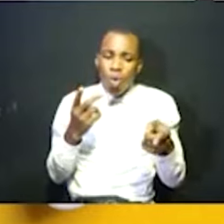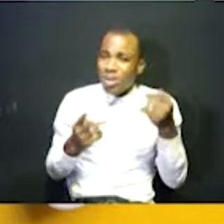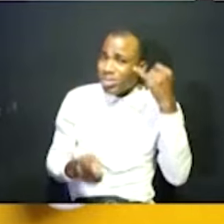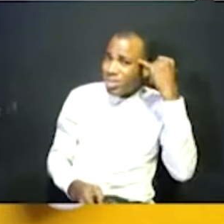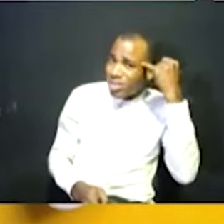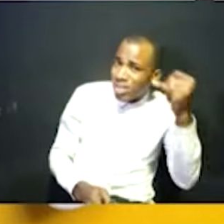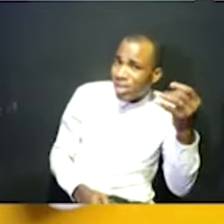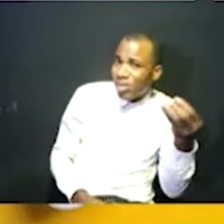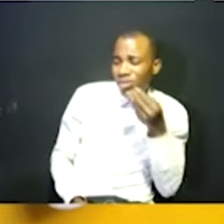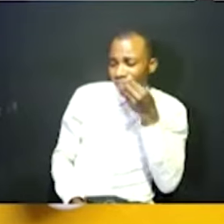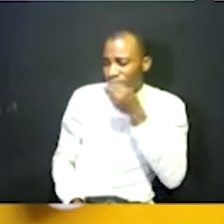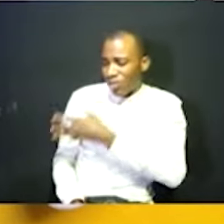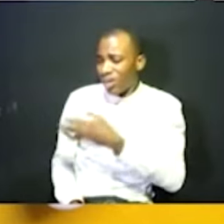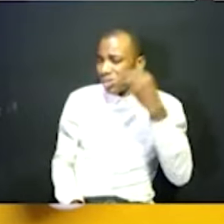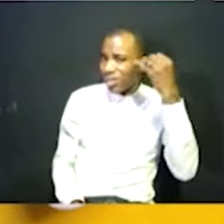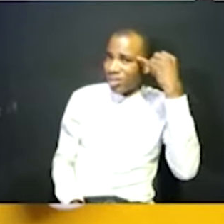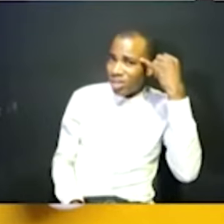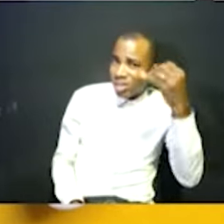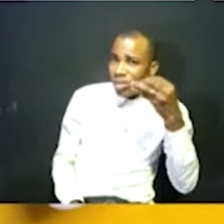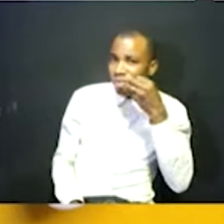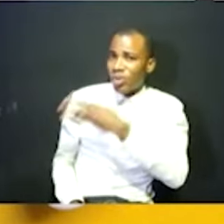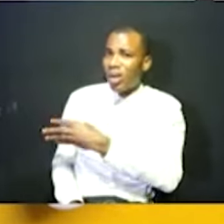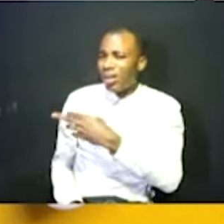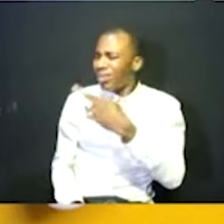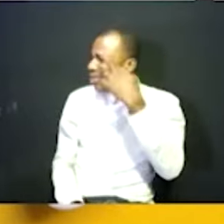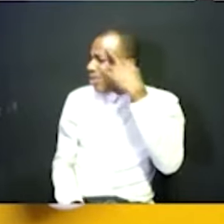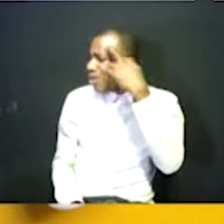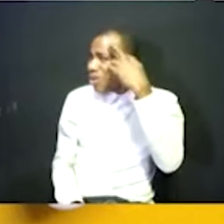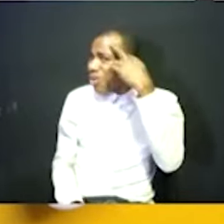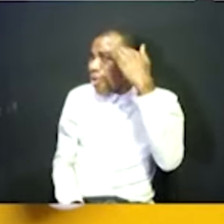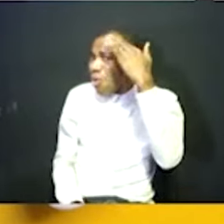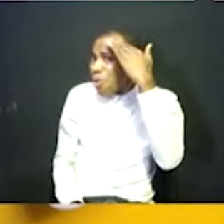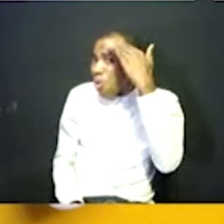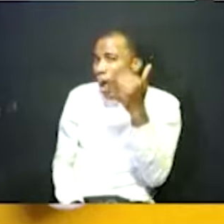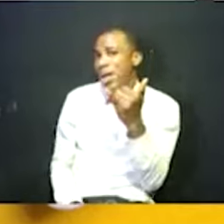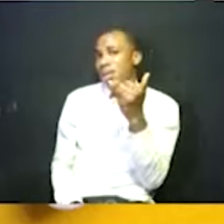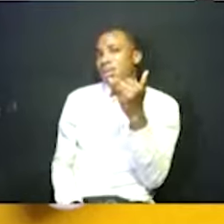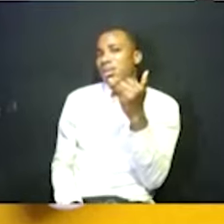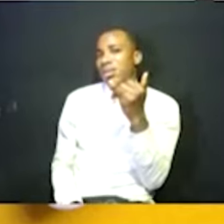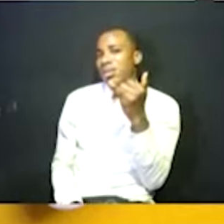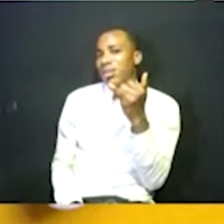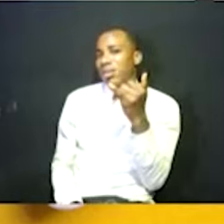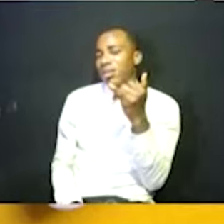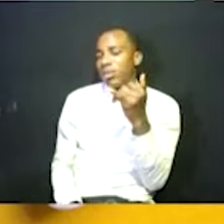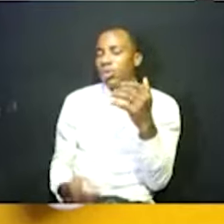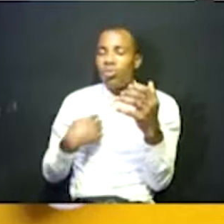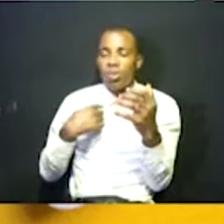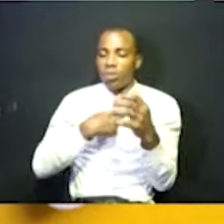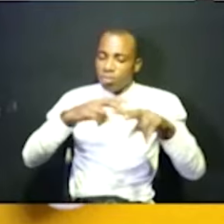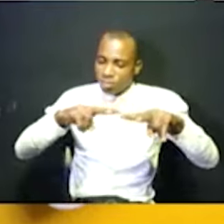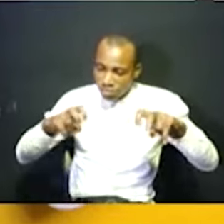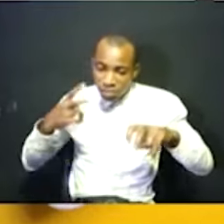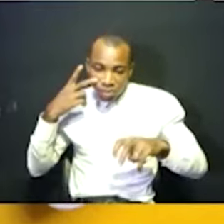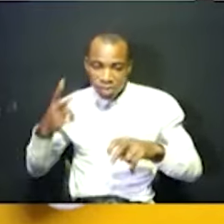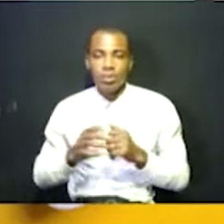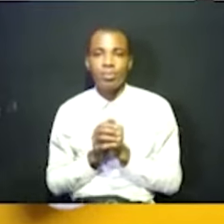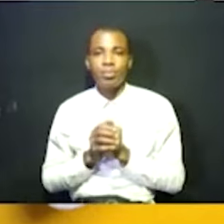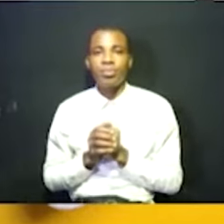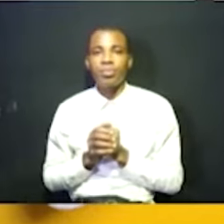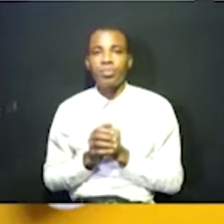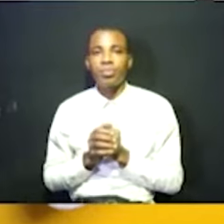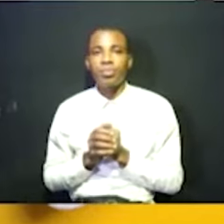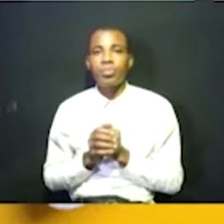she did. As I see ehwehwem ehwe die nti ono afri nipam yes ordinary kire ebeto said e odito odwa no. Or